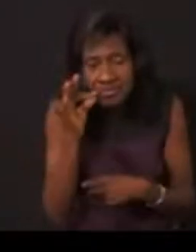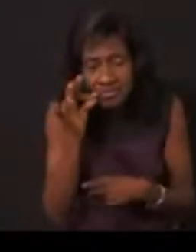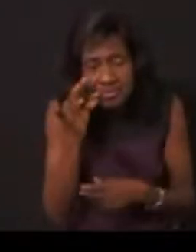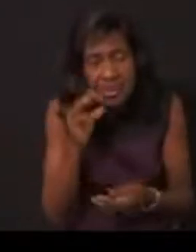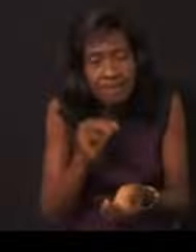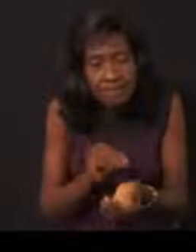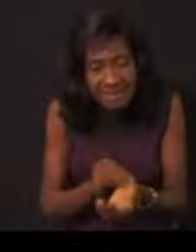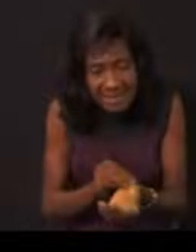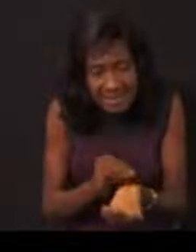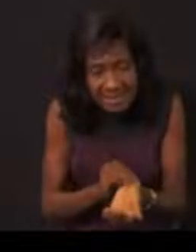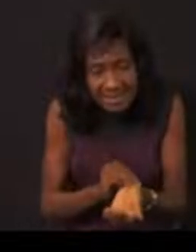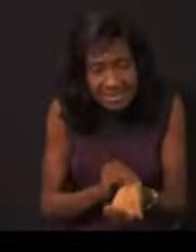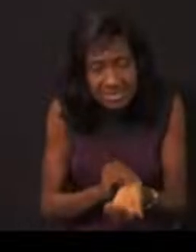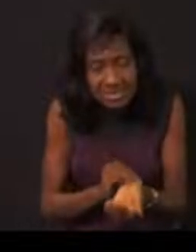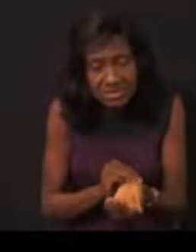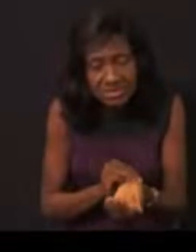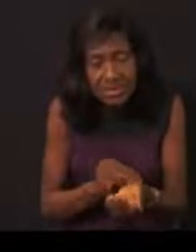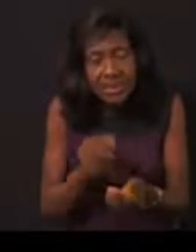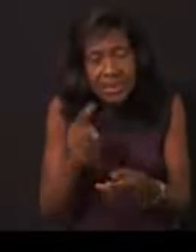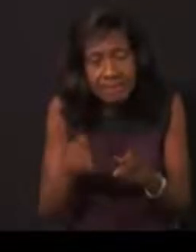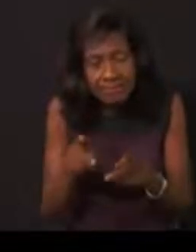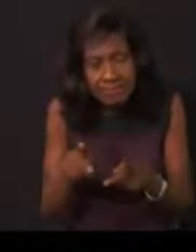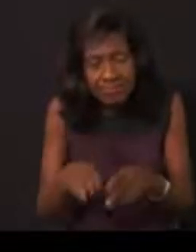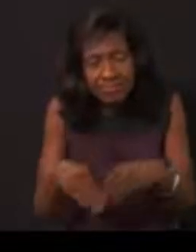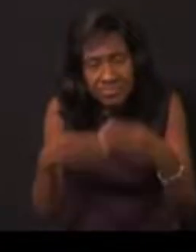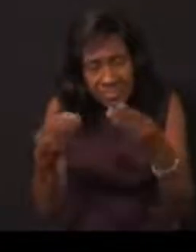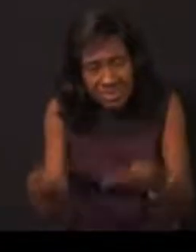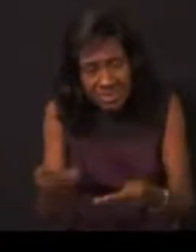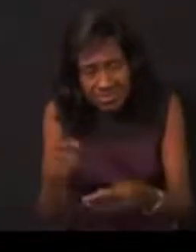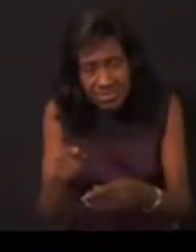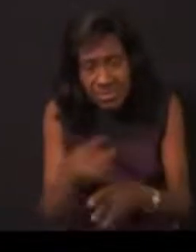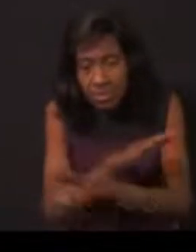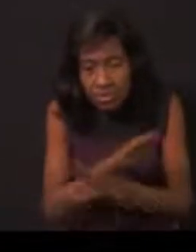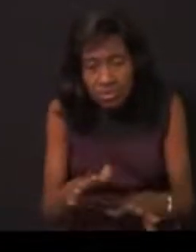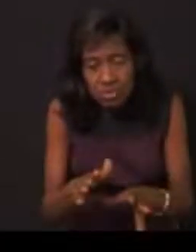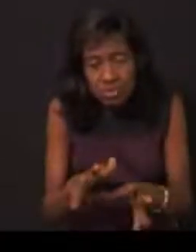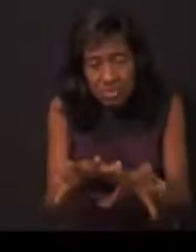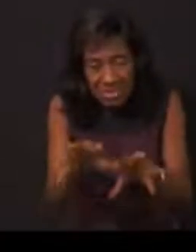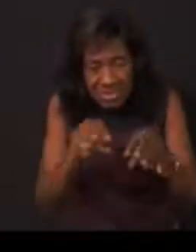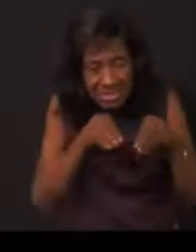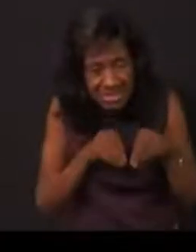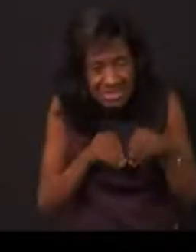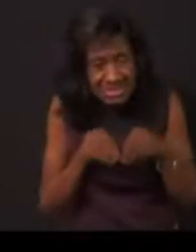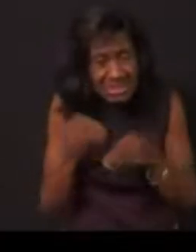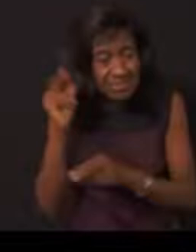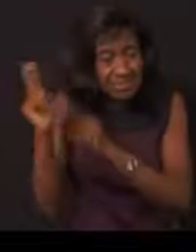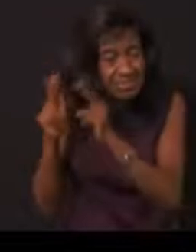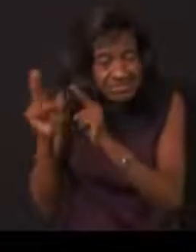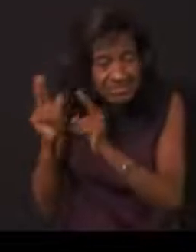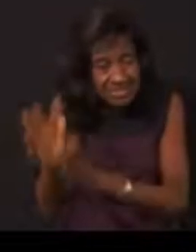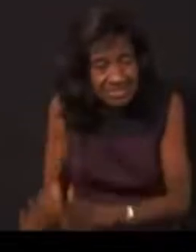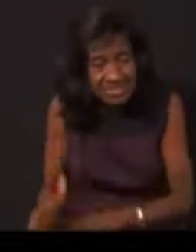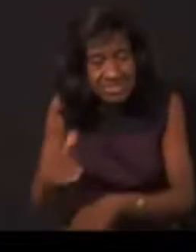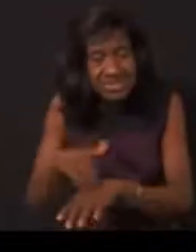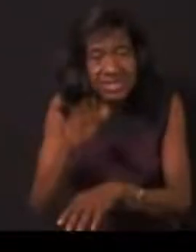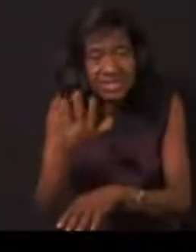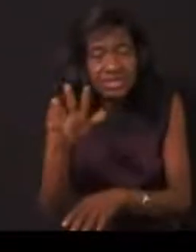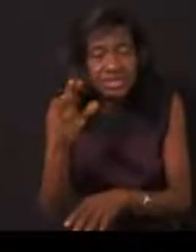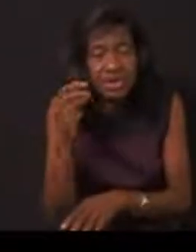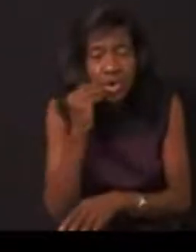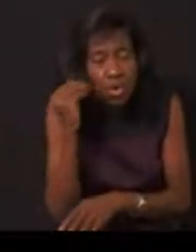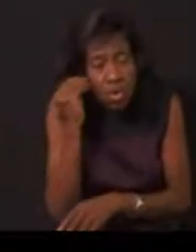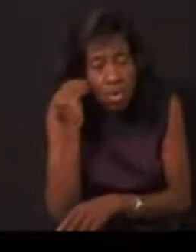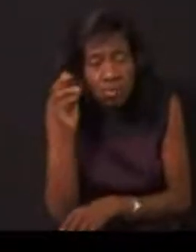delivered to you, and do not have any visitors at your home or temporary residence. We can all do